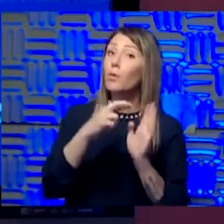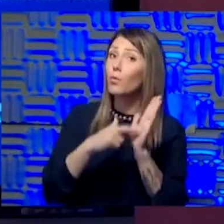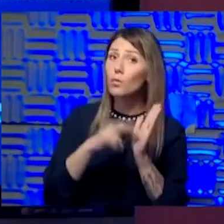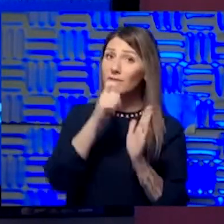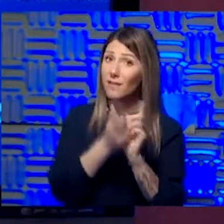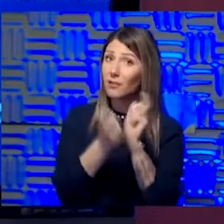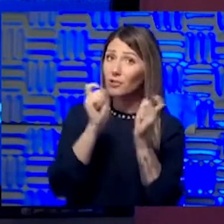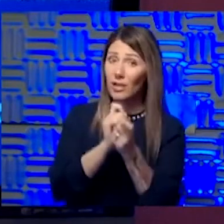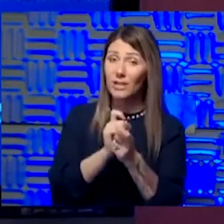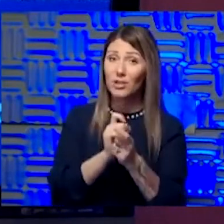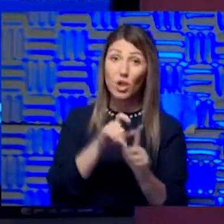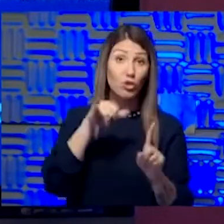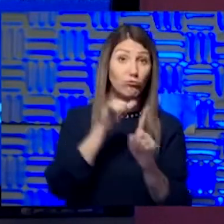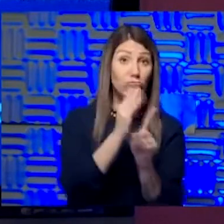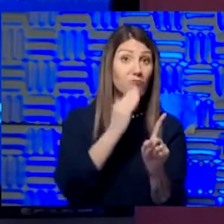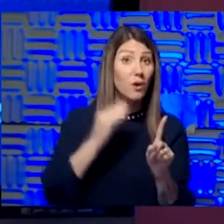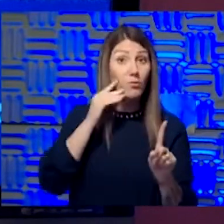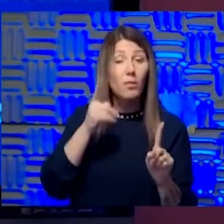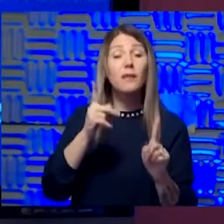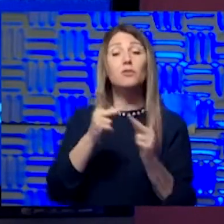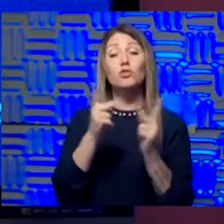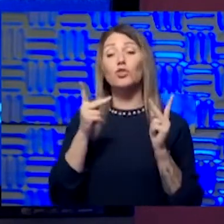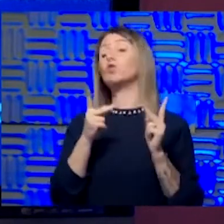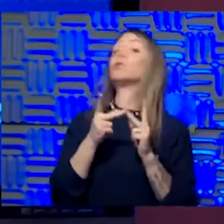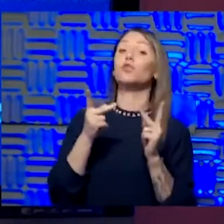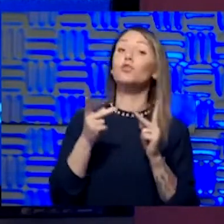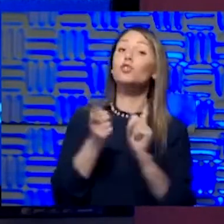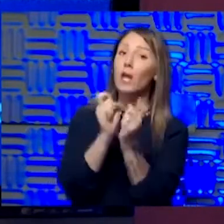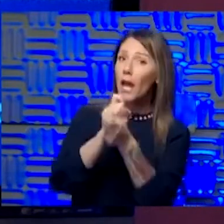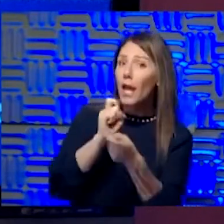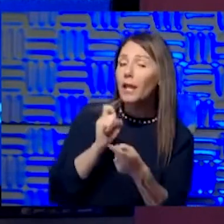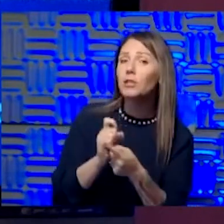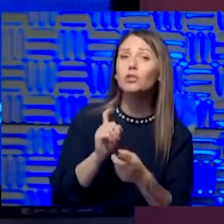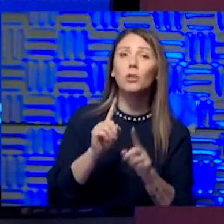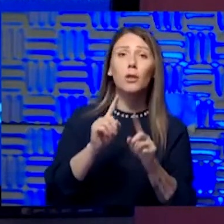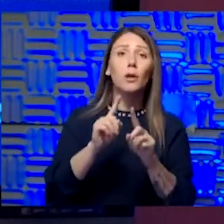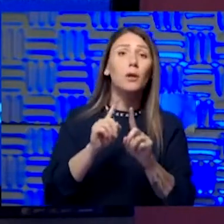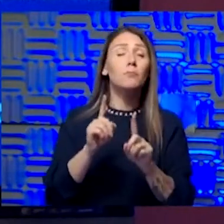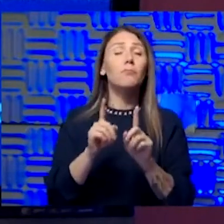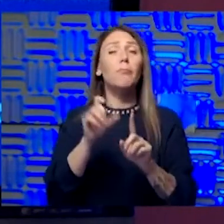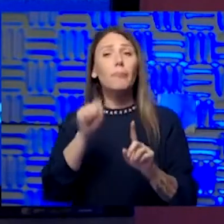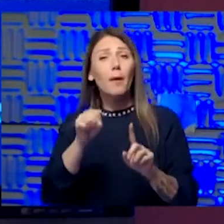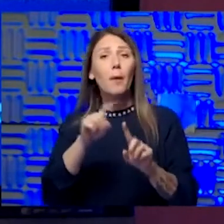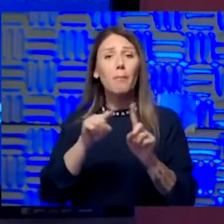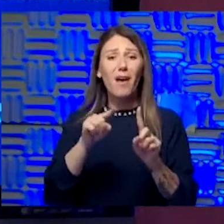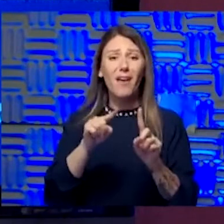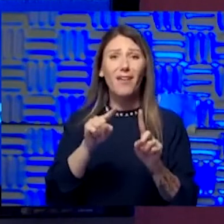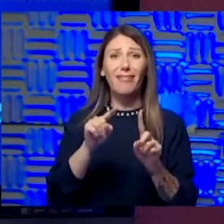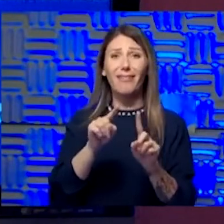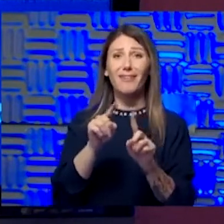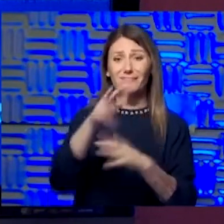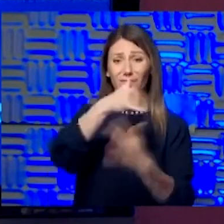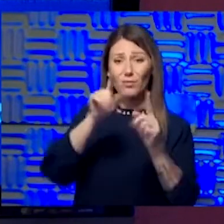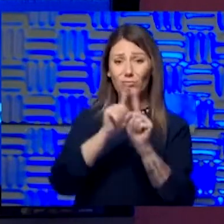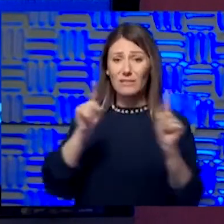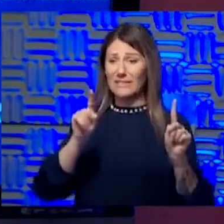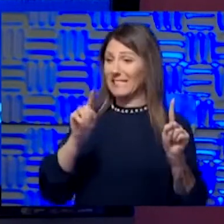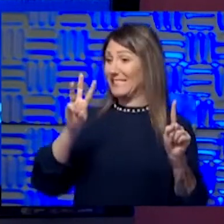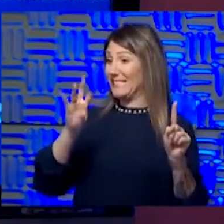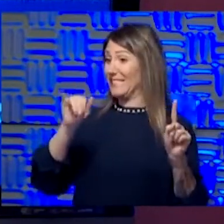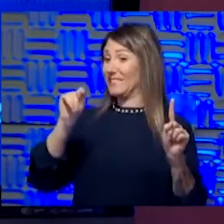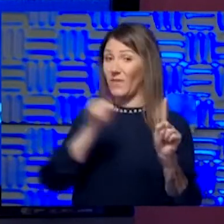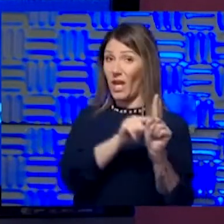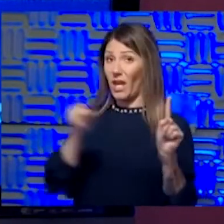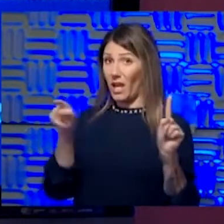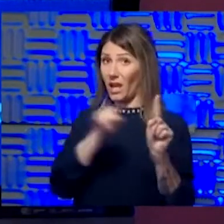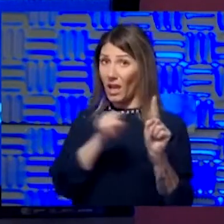has changed, but the 6 feet away, washing your hands, don't touch your face, cough into your elbow, those things are still